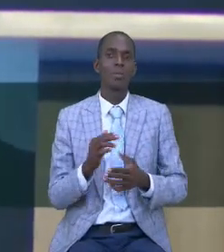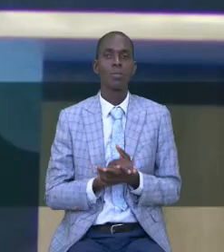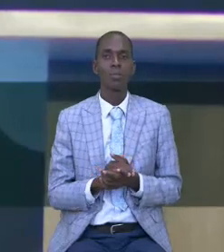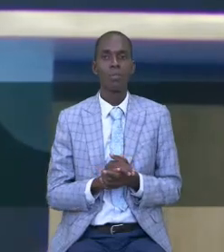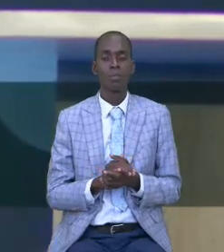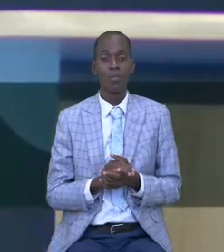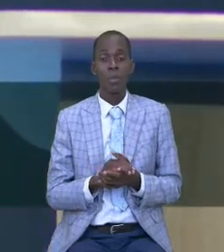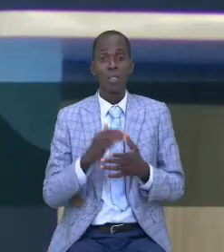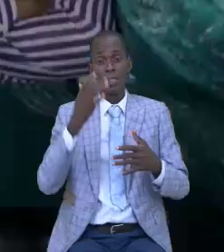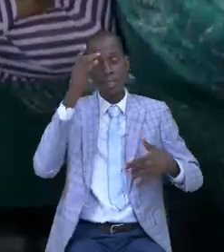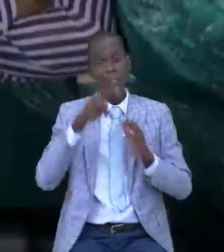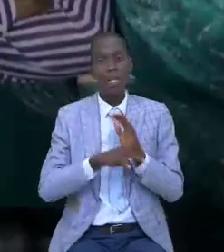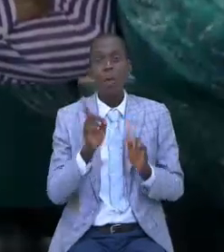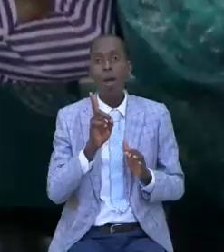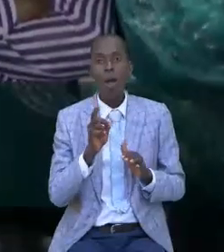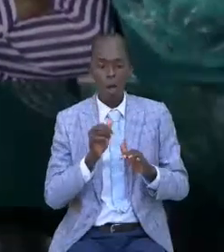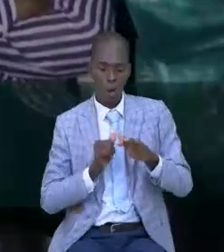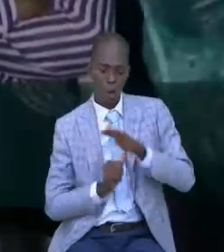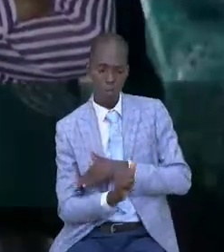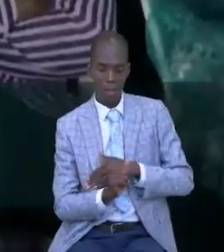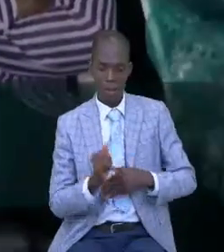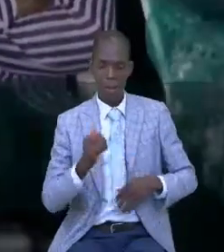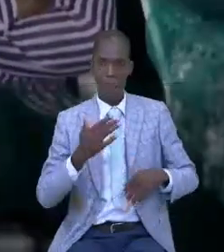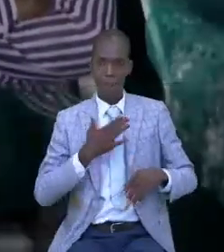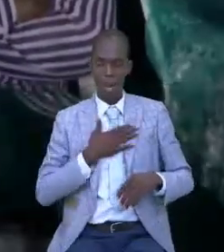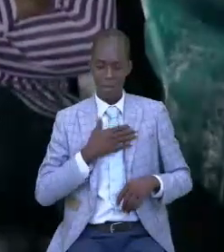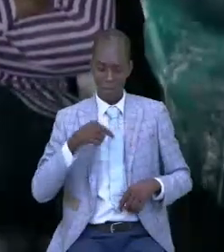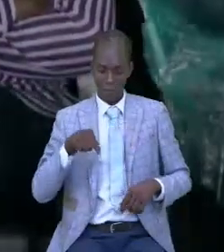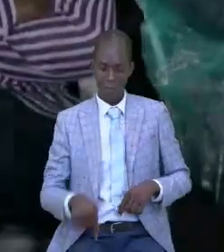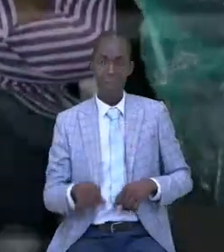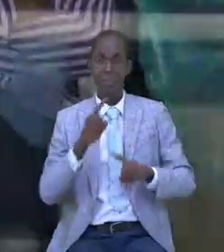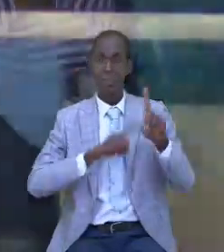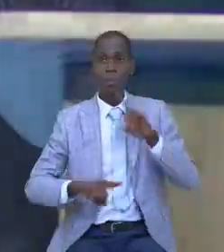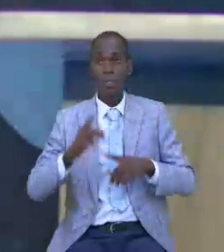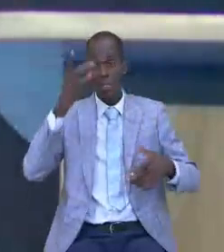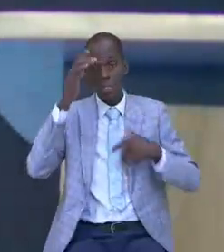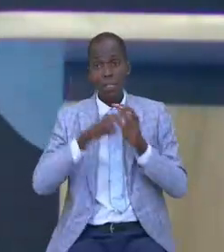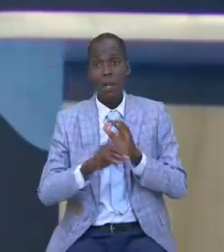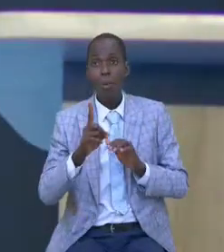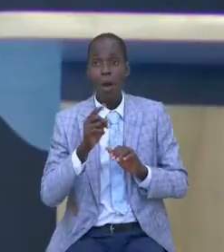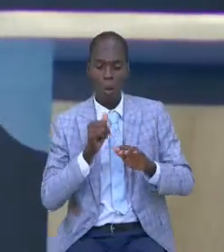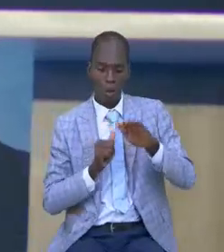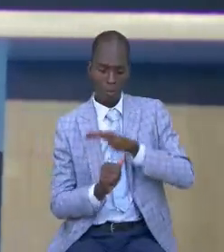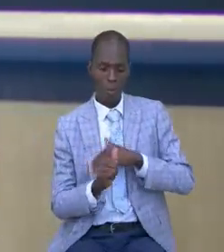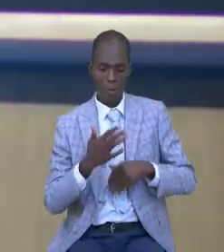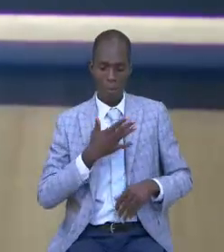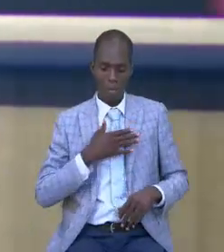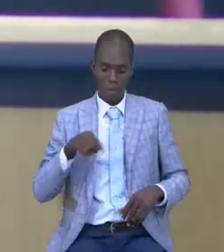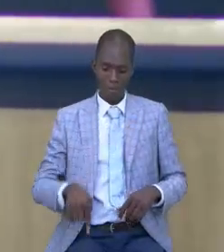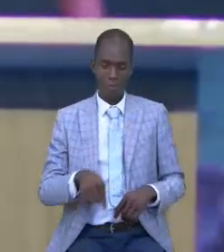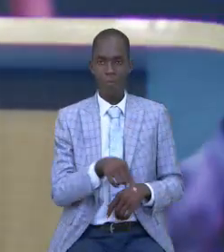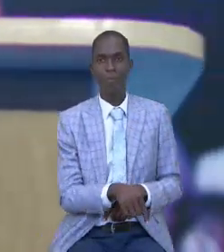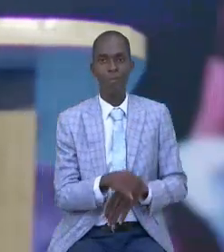Under your feet. Under my feet. Under my feet. That thing